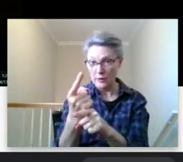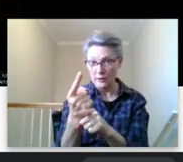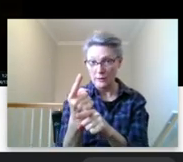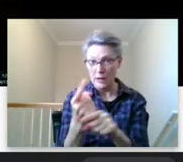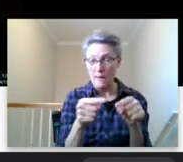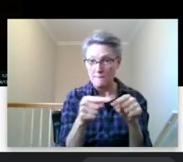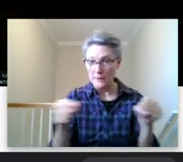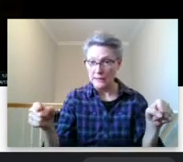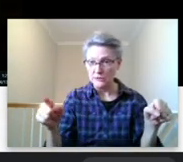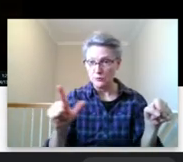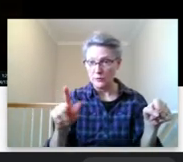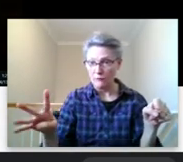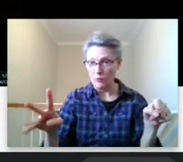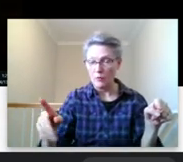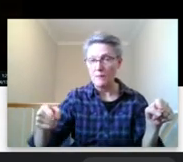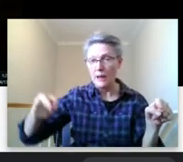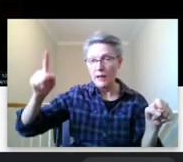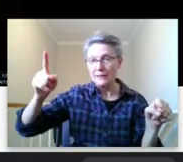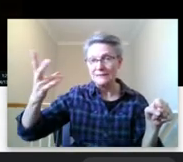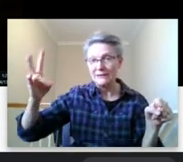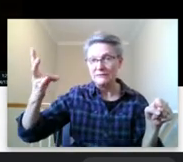base, 24. My height, that